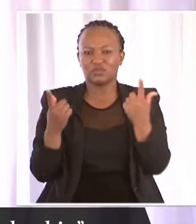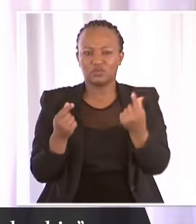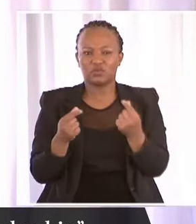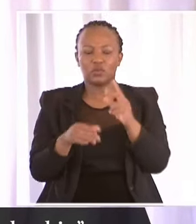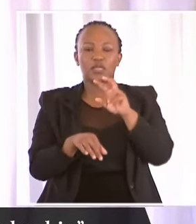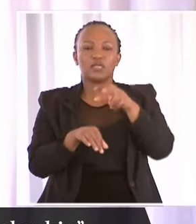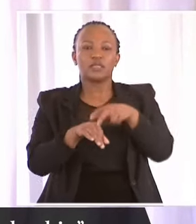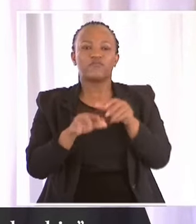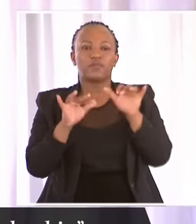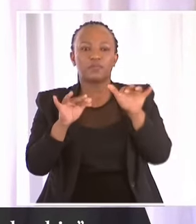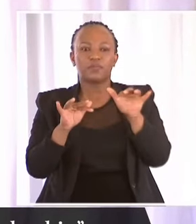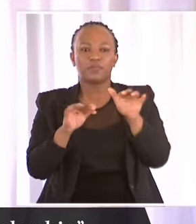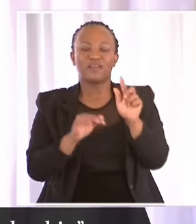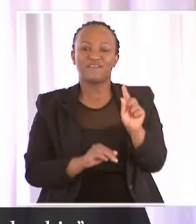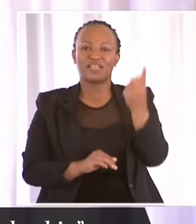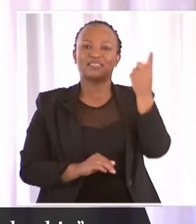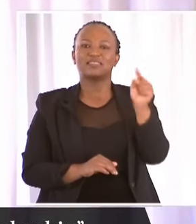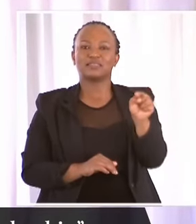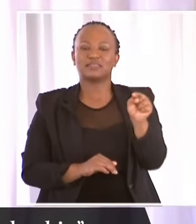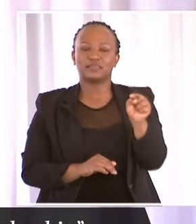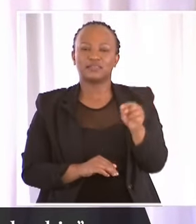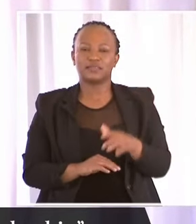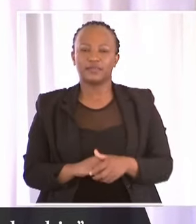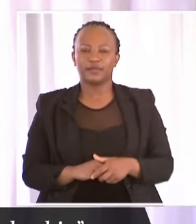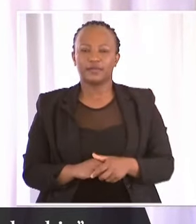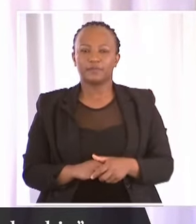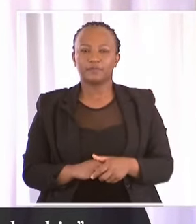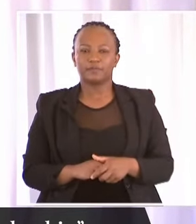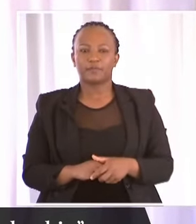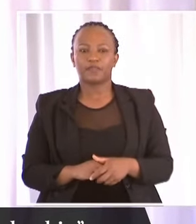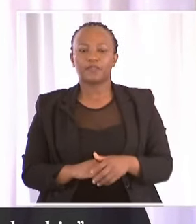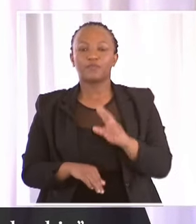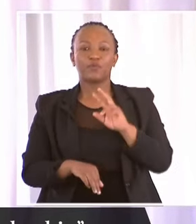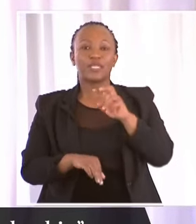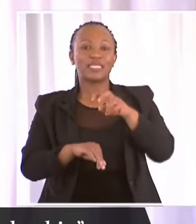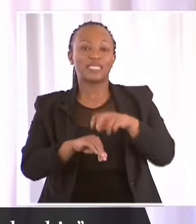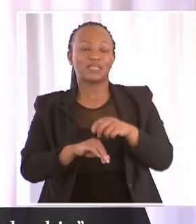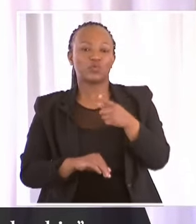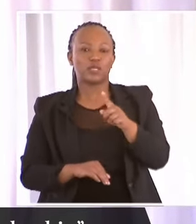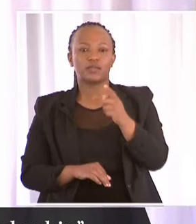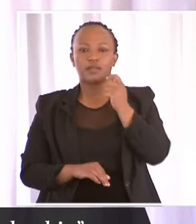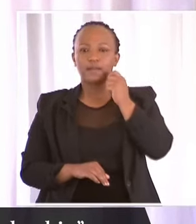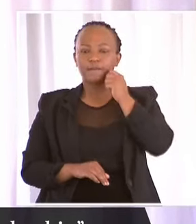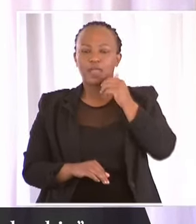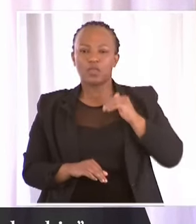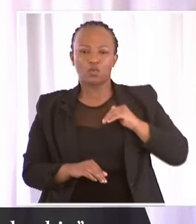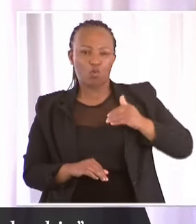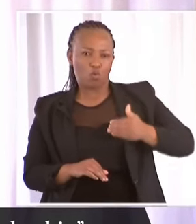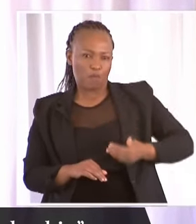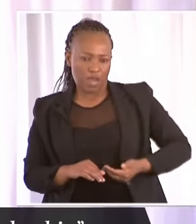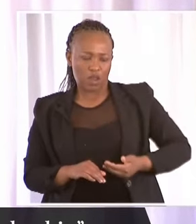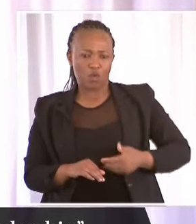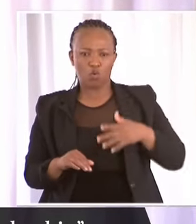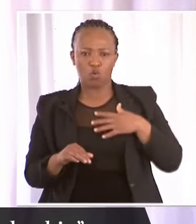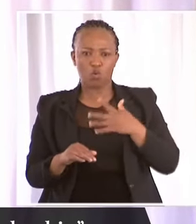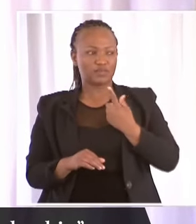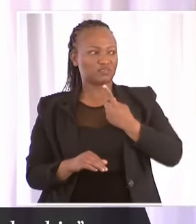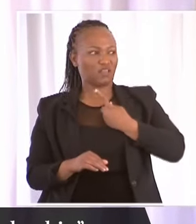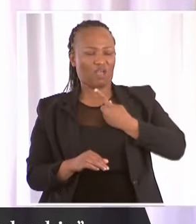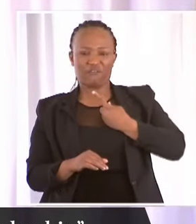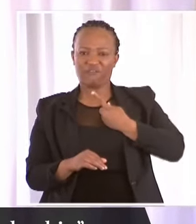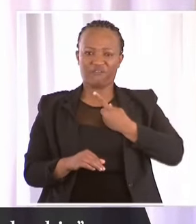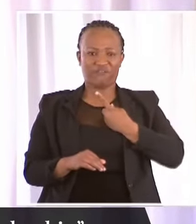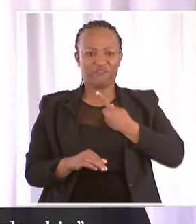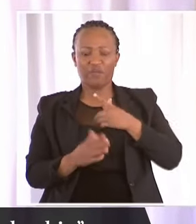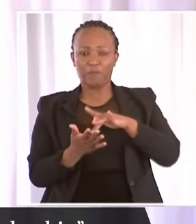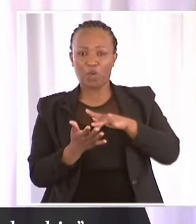our people first. It needs men and women who are disinterested in